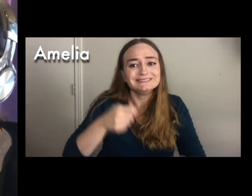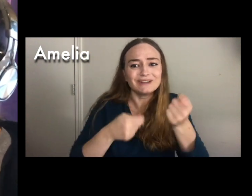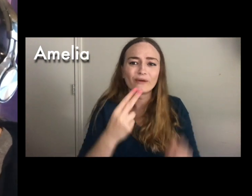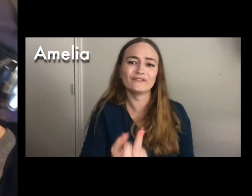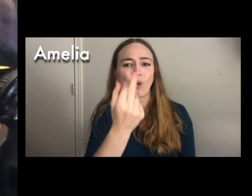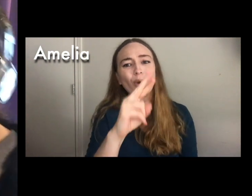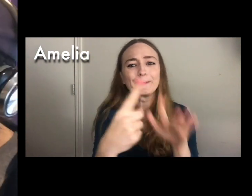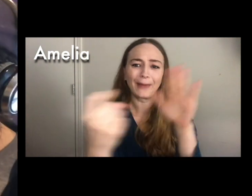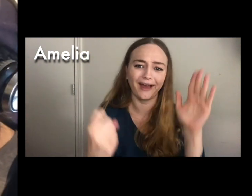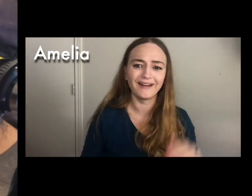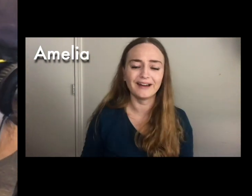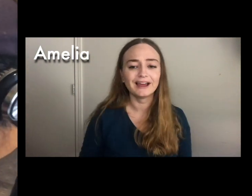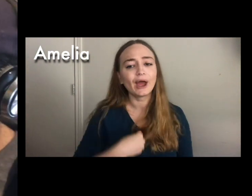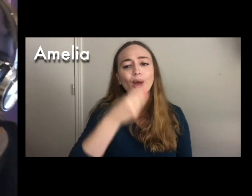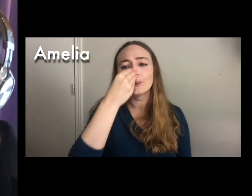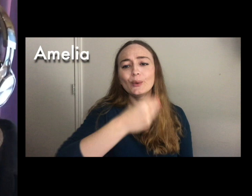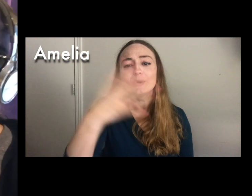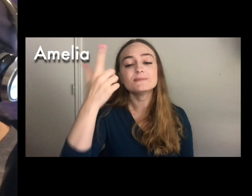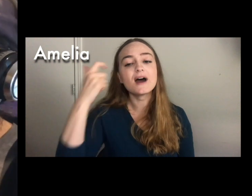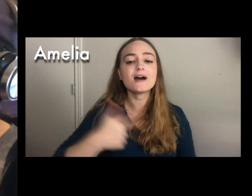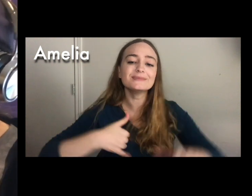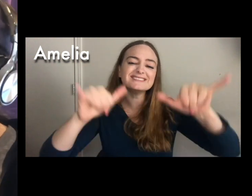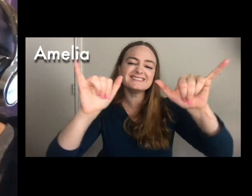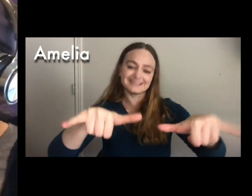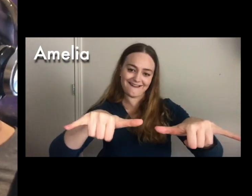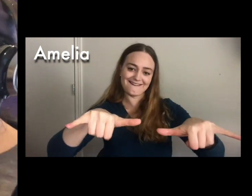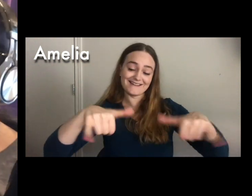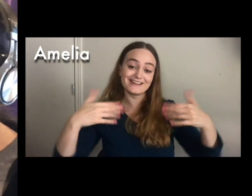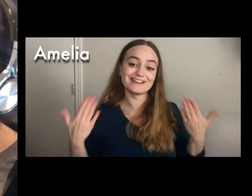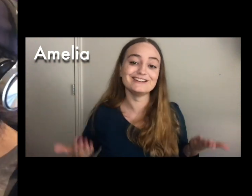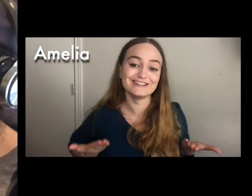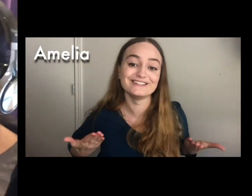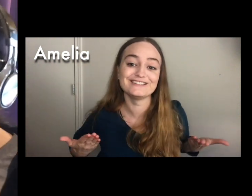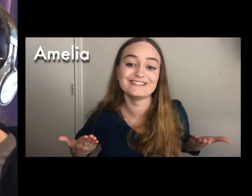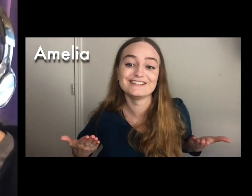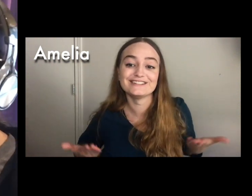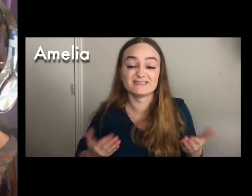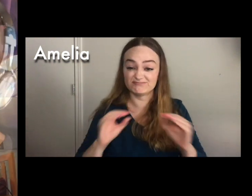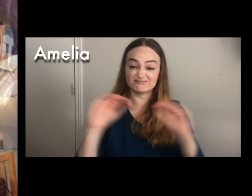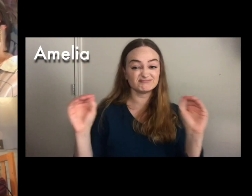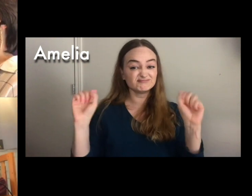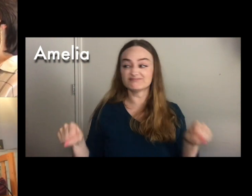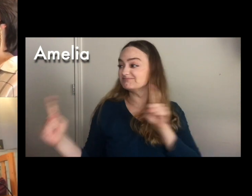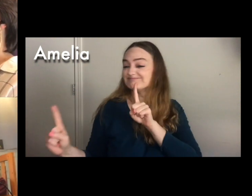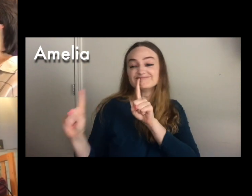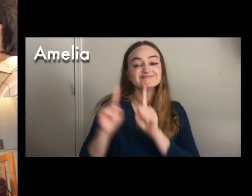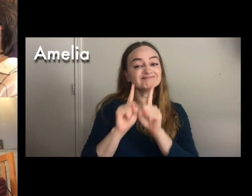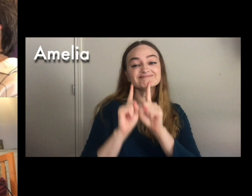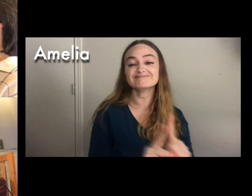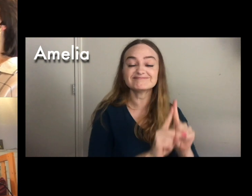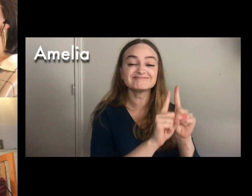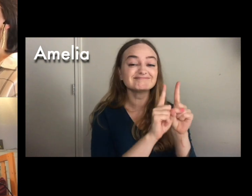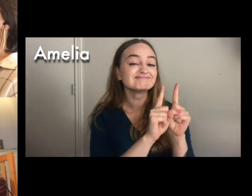So dig it or fuck off and disappear. Don't matter to me 'cause I'm staying here. there isn't